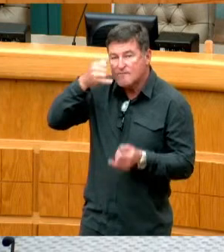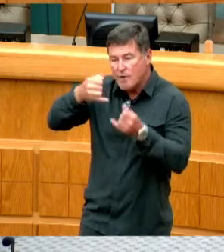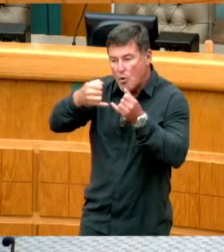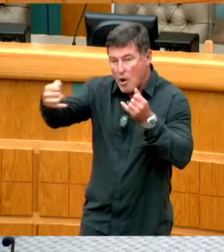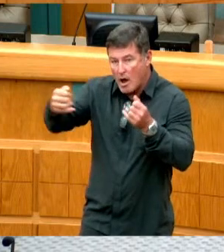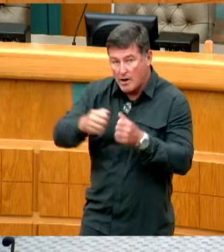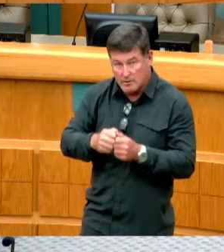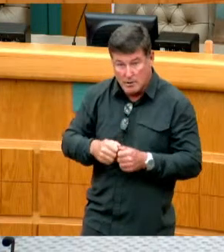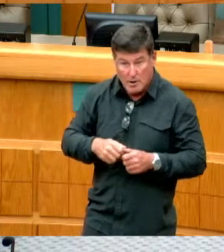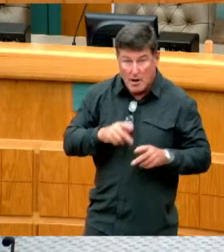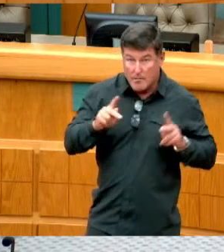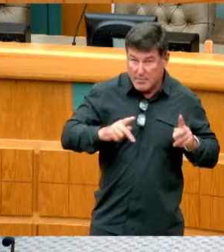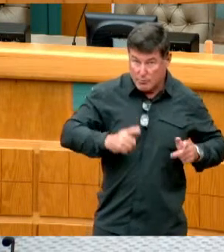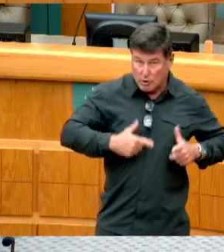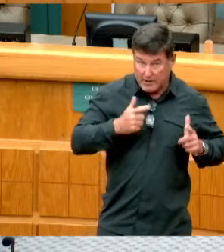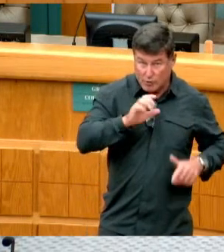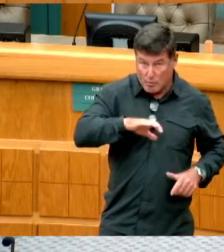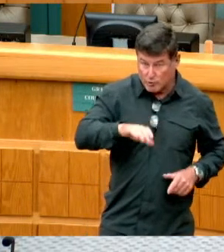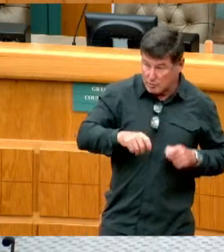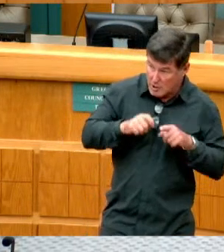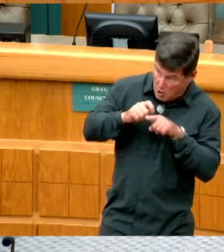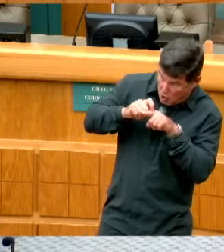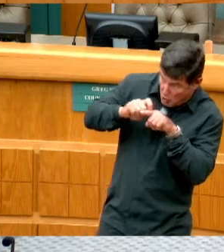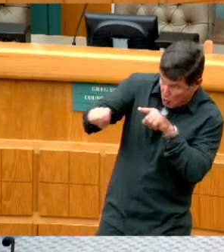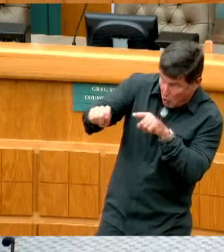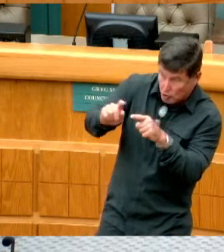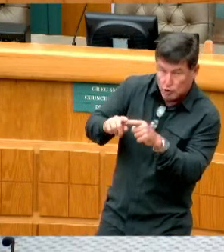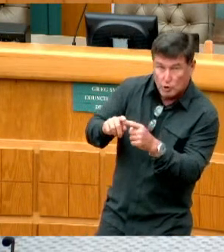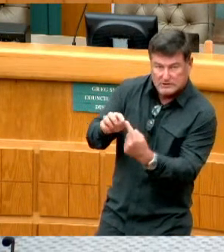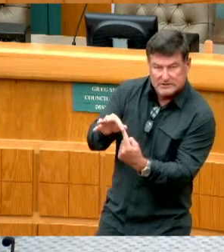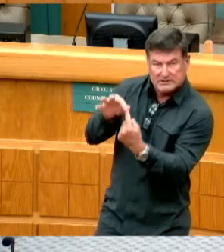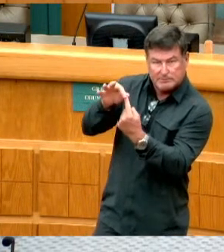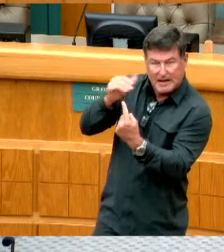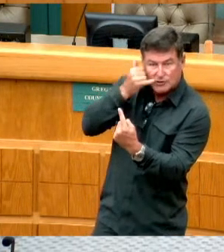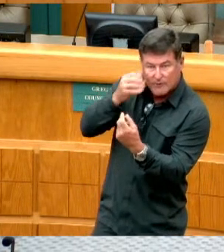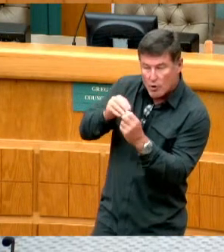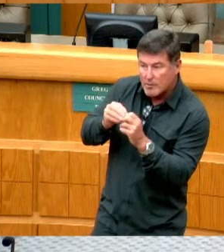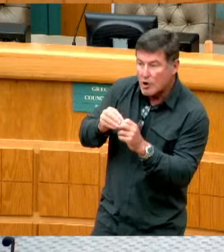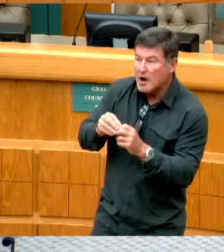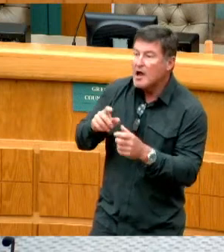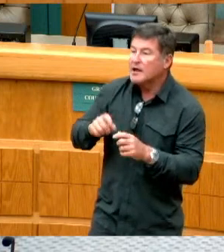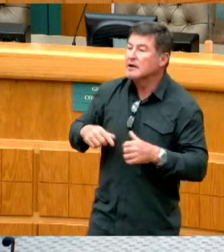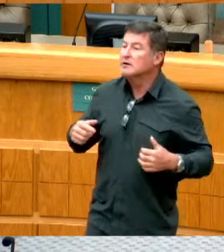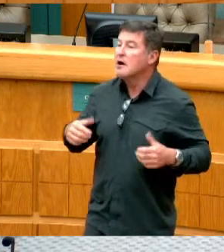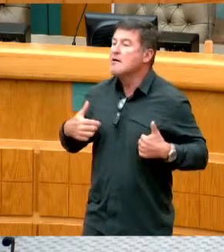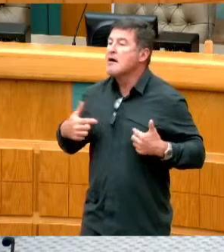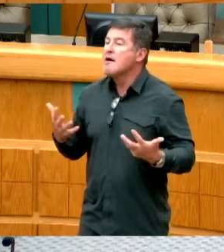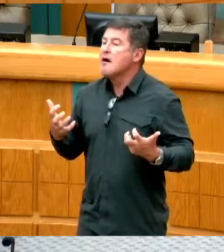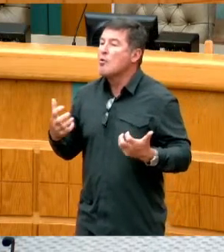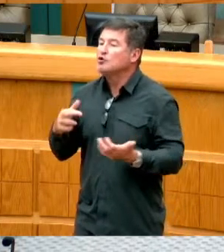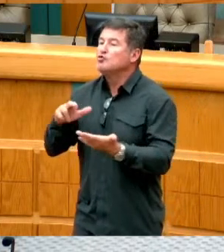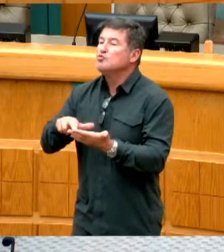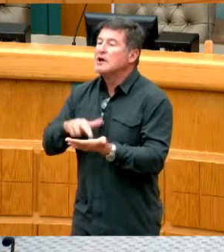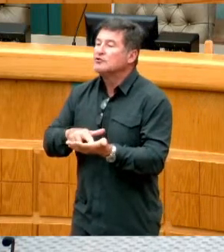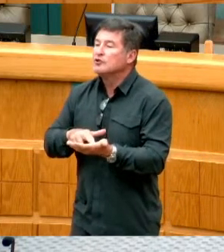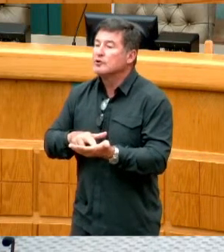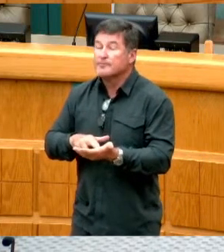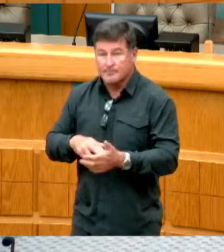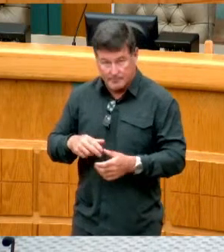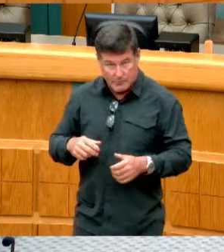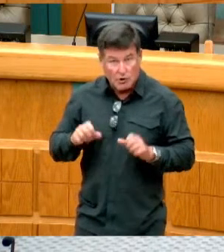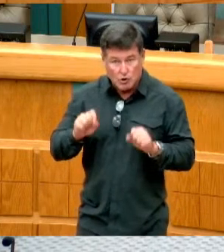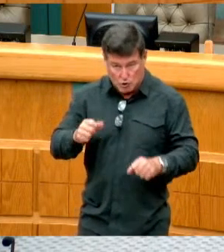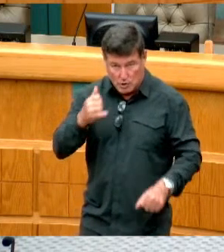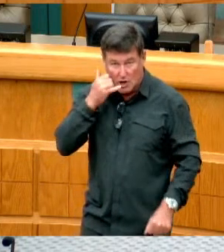able to call in to a dedicated line to register for the SOS program. The hotline number to